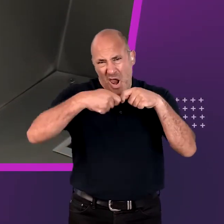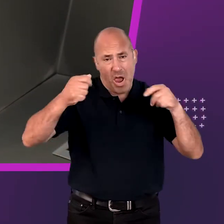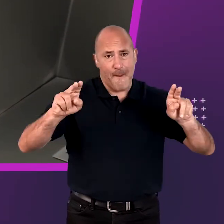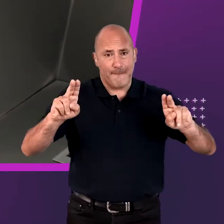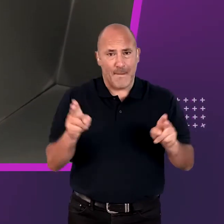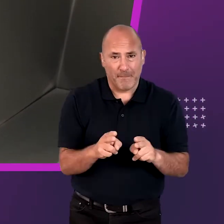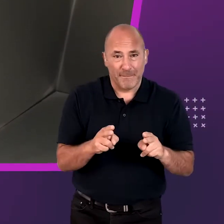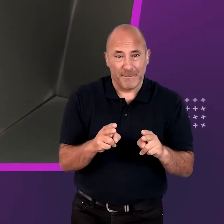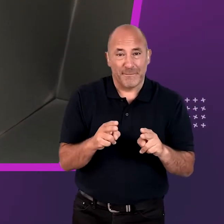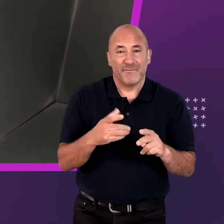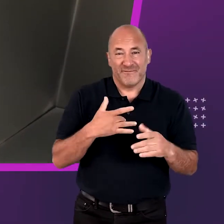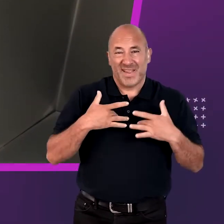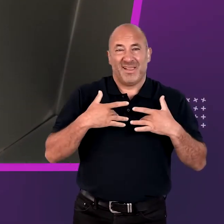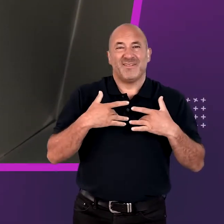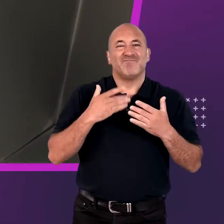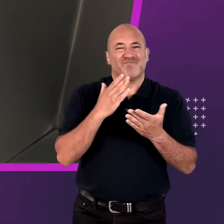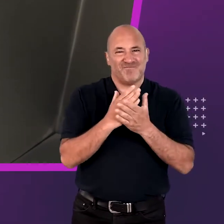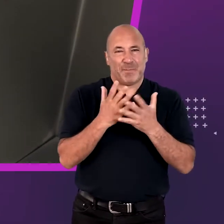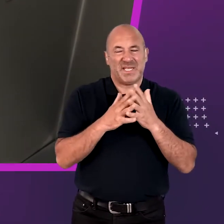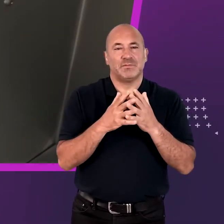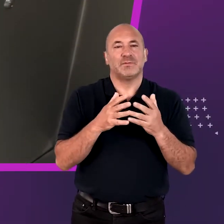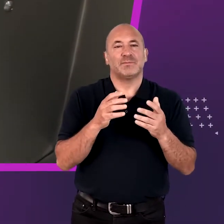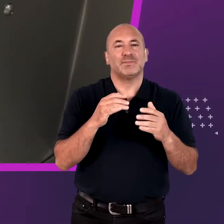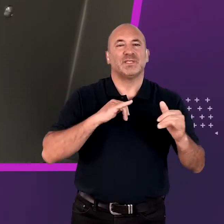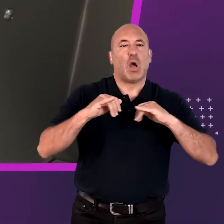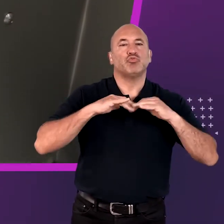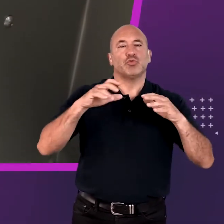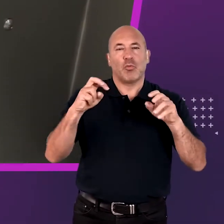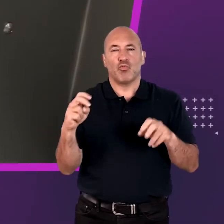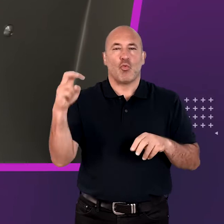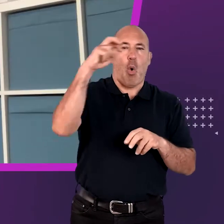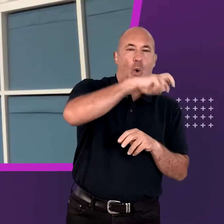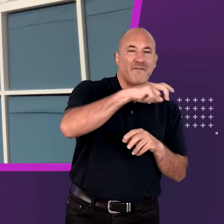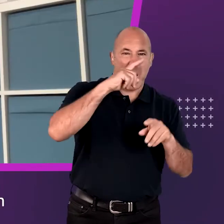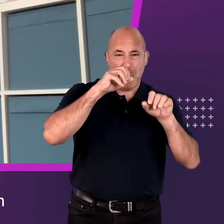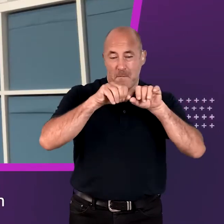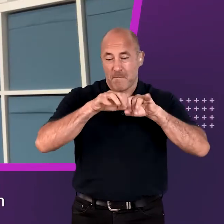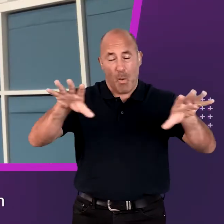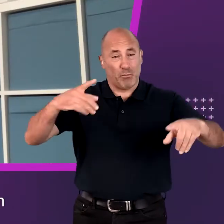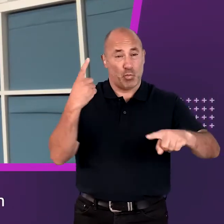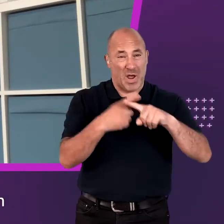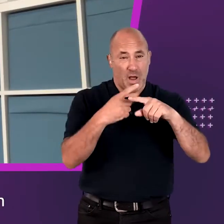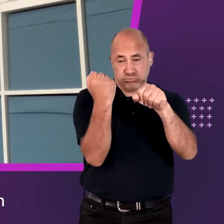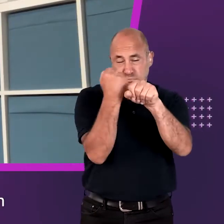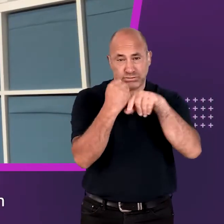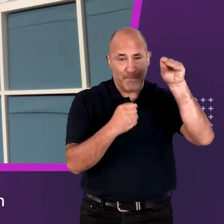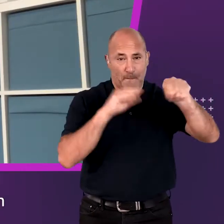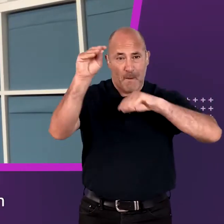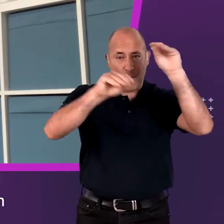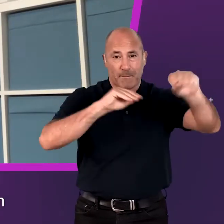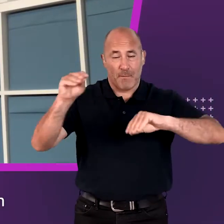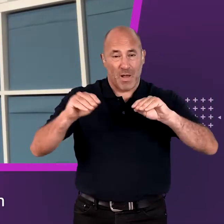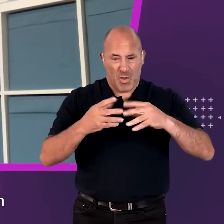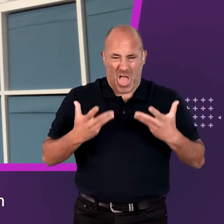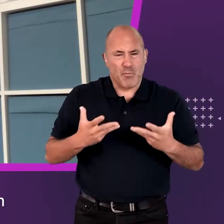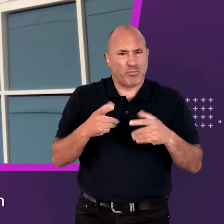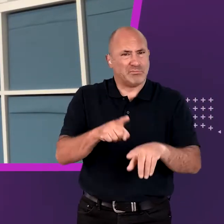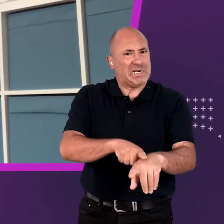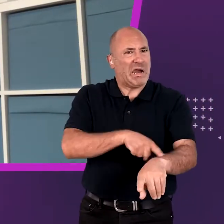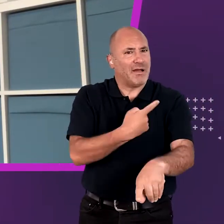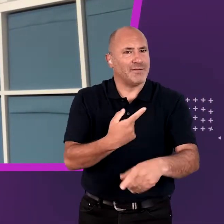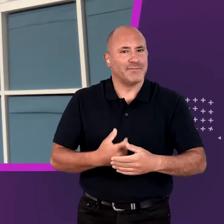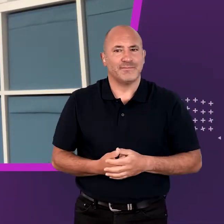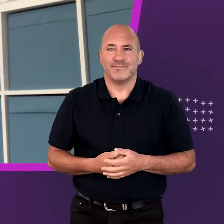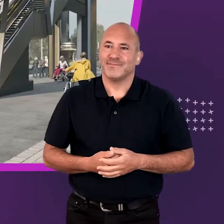reducing construction installation time, we believe will allow station footbridges to be rolled out at a much quicker timescale